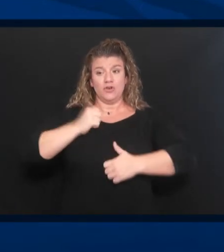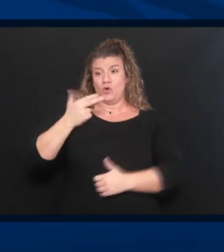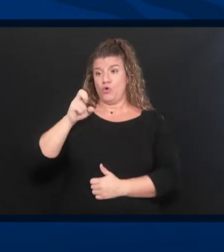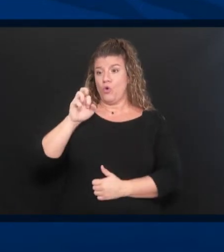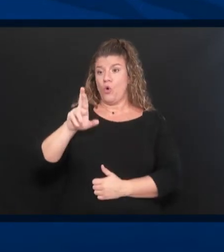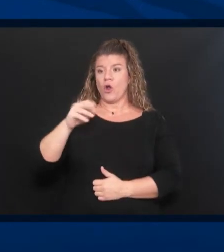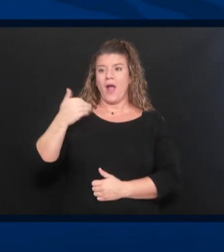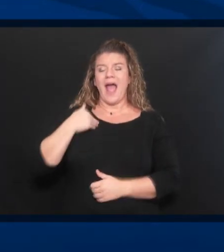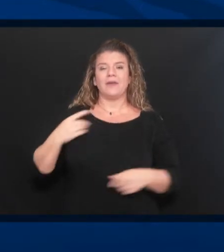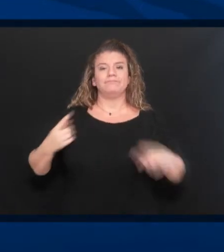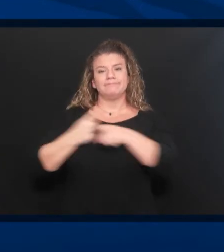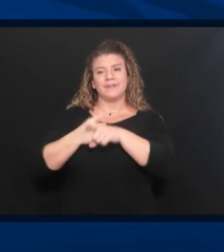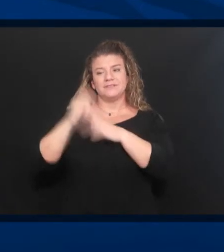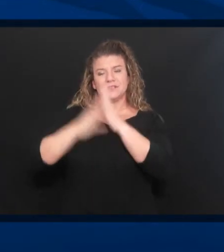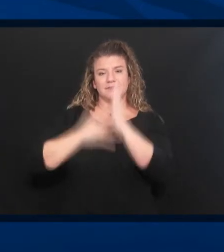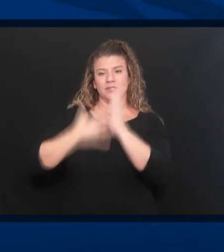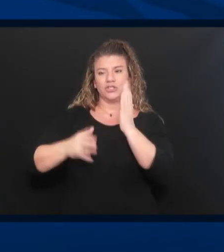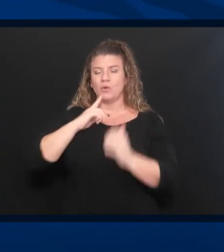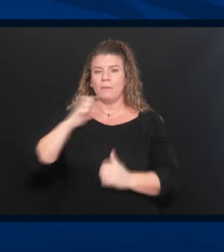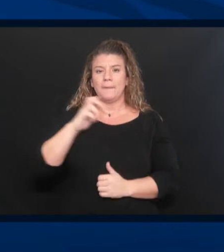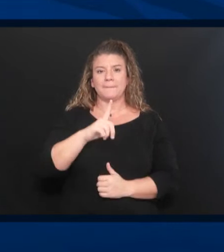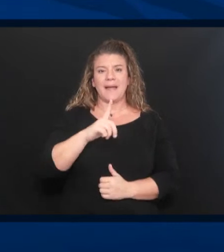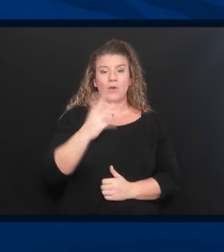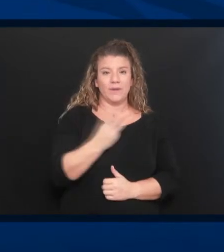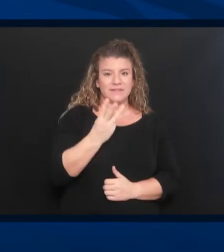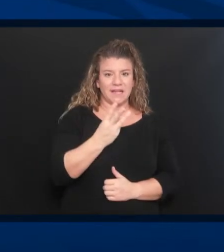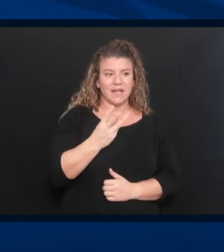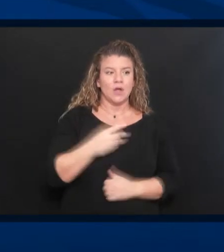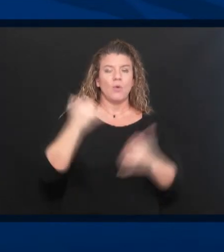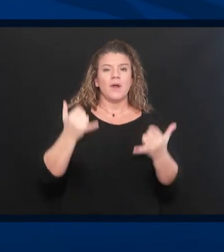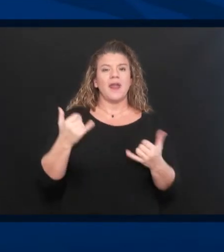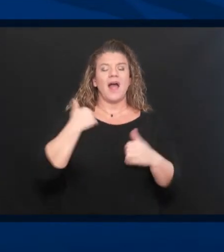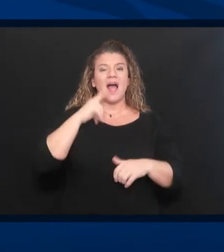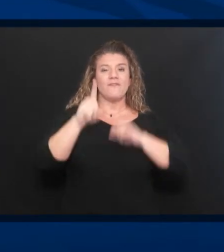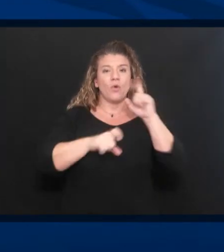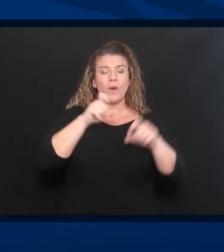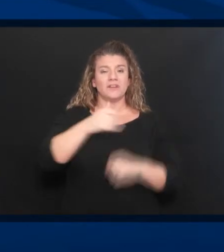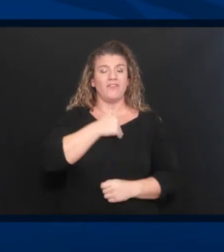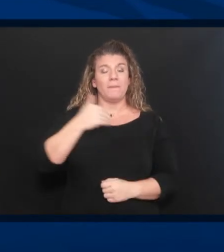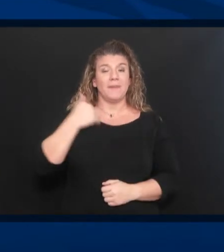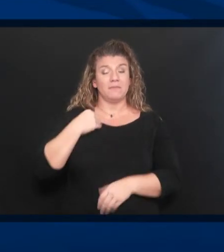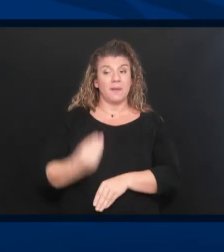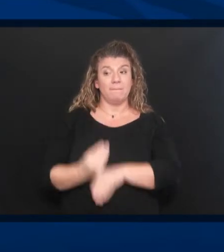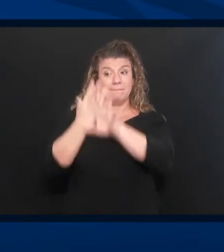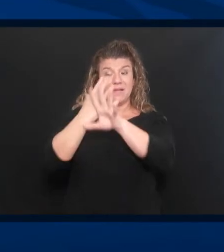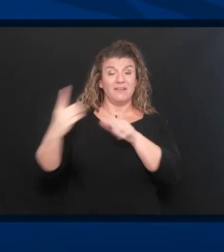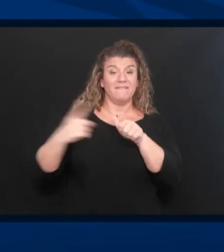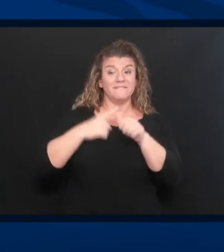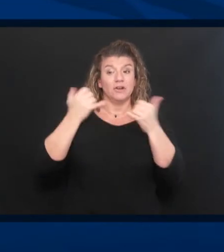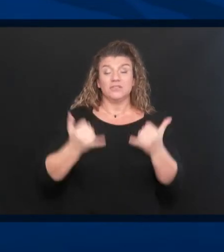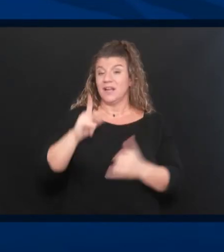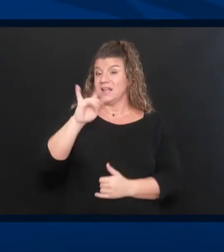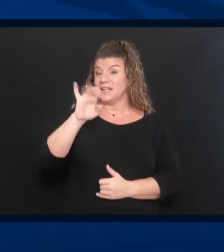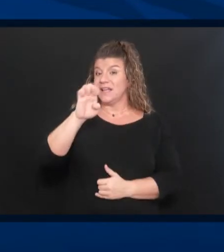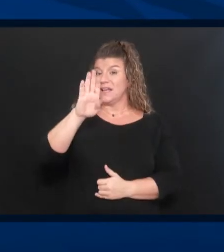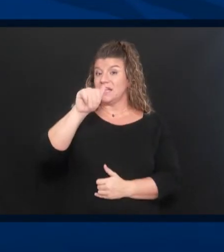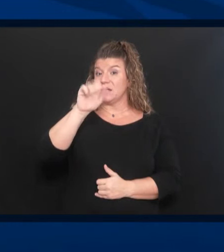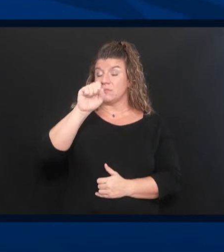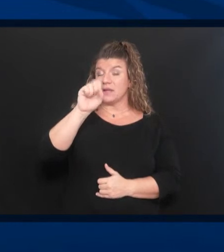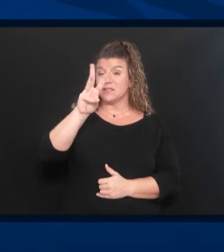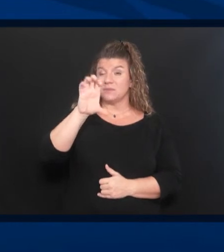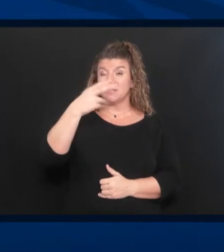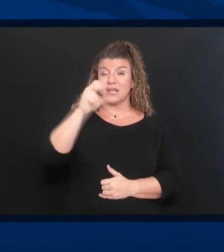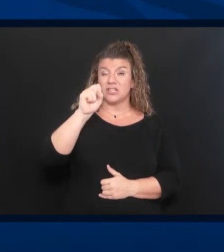Hoyer had a prior engagement. He will rejoin us on Wednesday. We'll now go to questions from members of the media. The first today from Kenny Bass with WCHS and